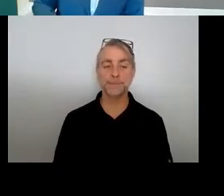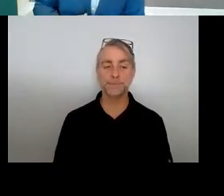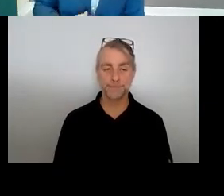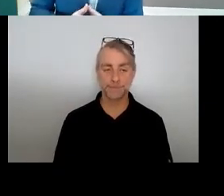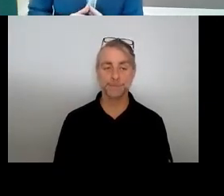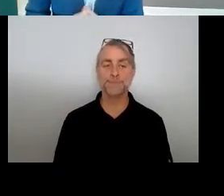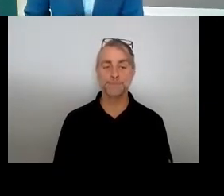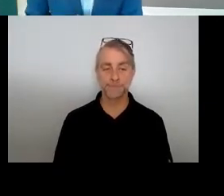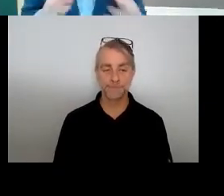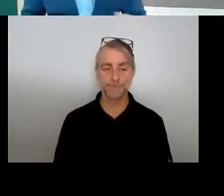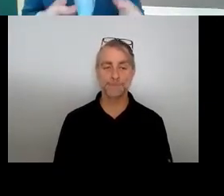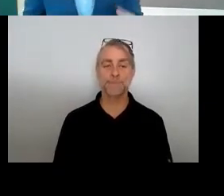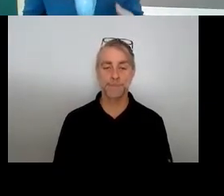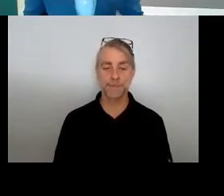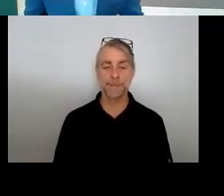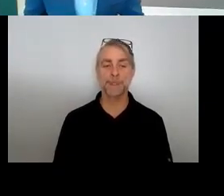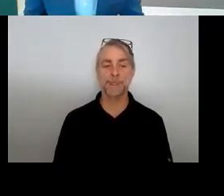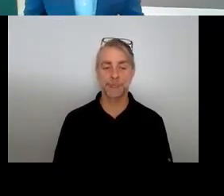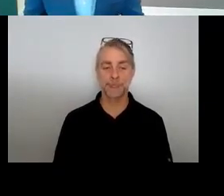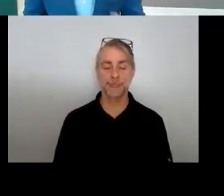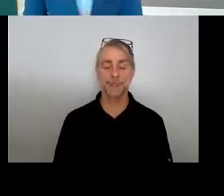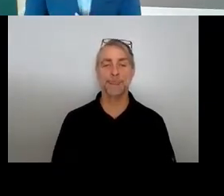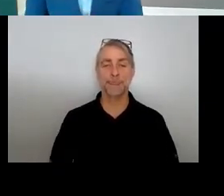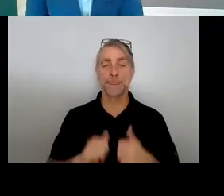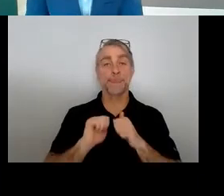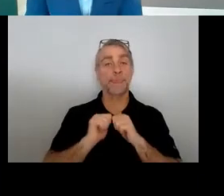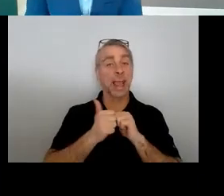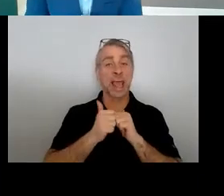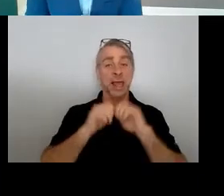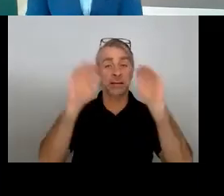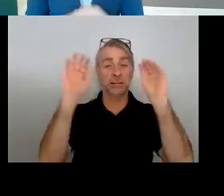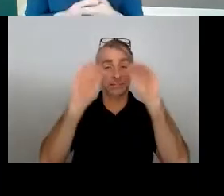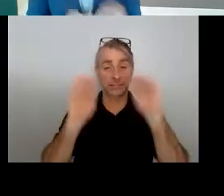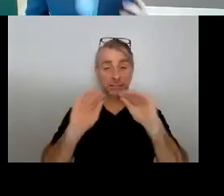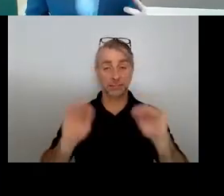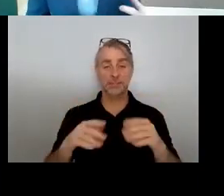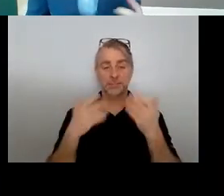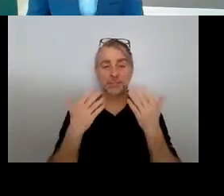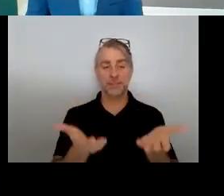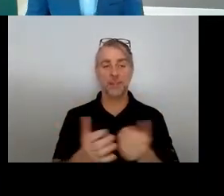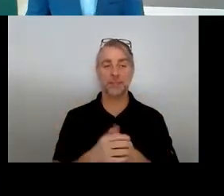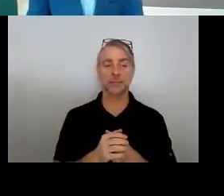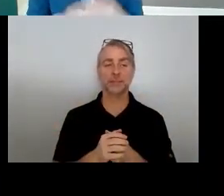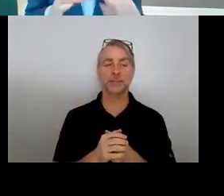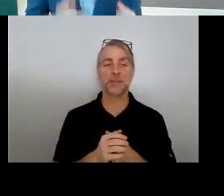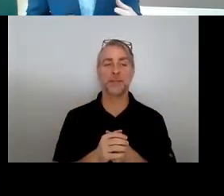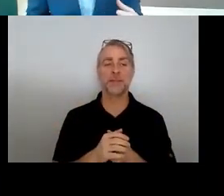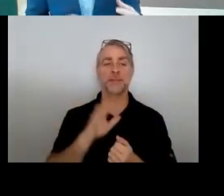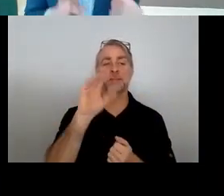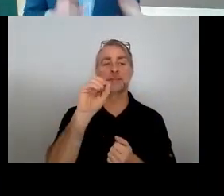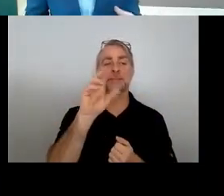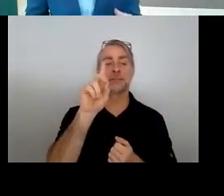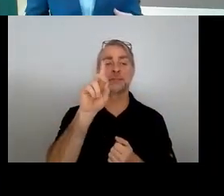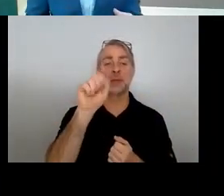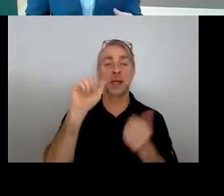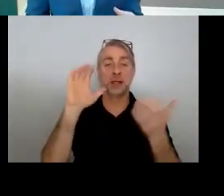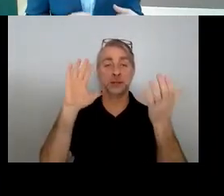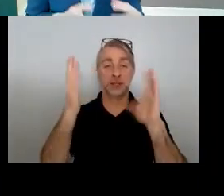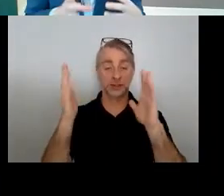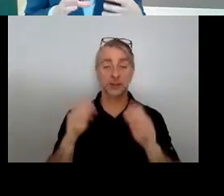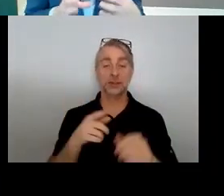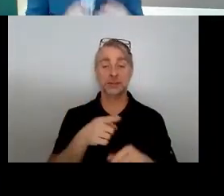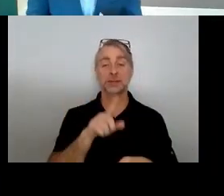Okay, so how do we actually do this? So odds ratio, as it sounds, is literally the